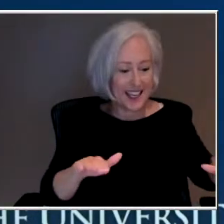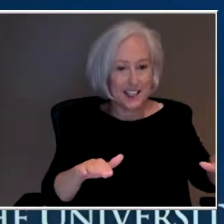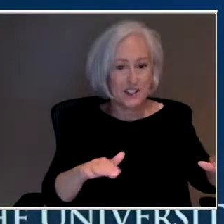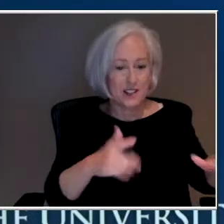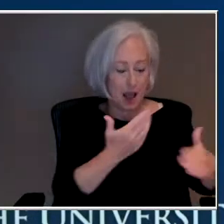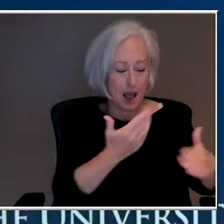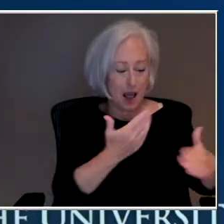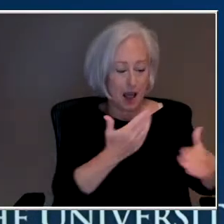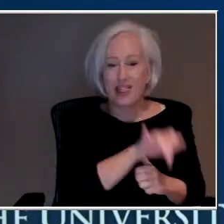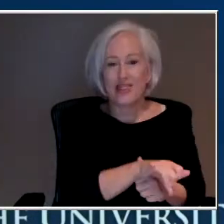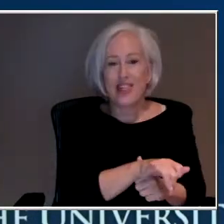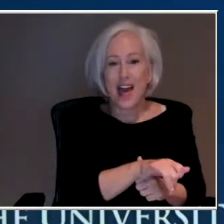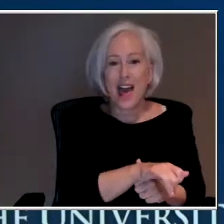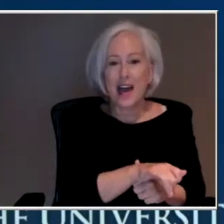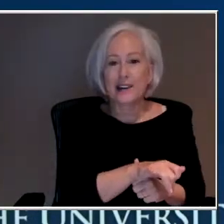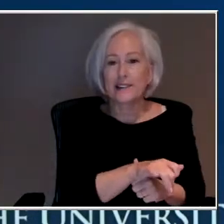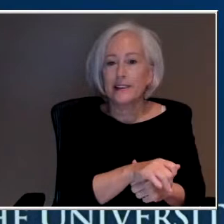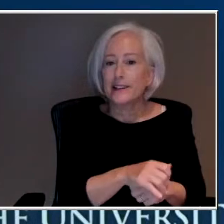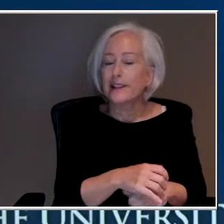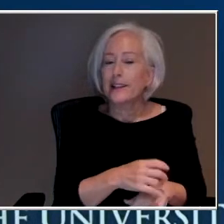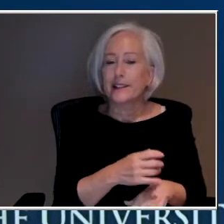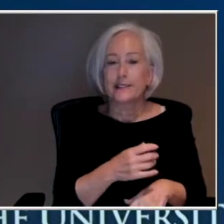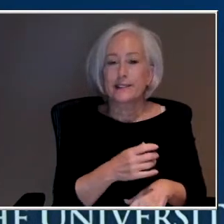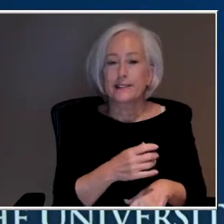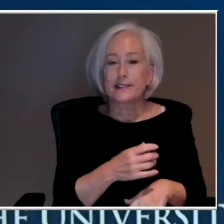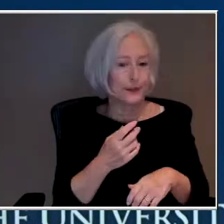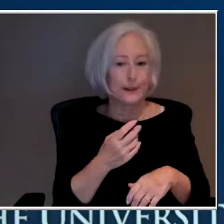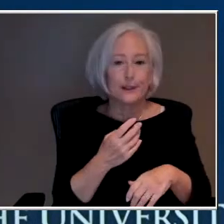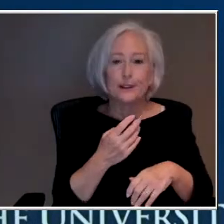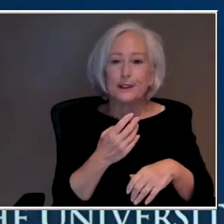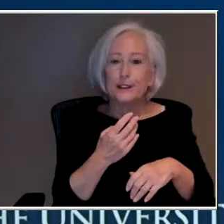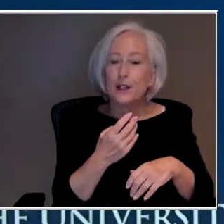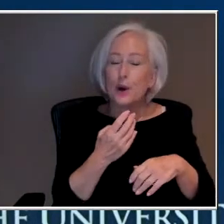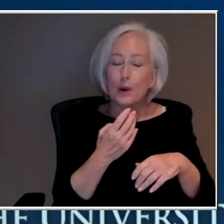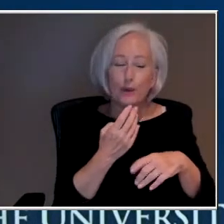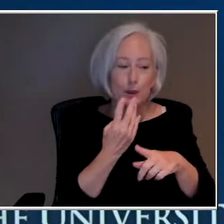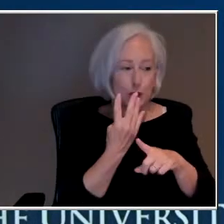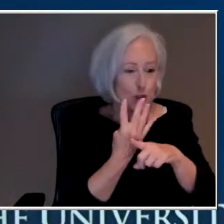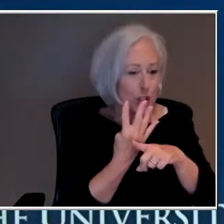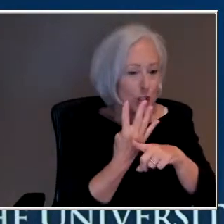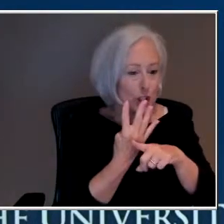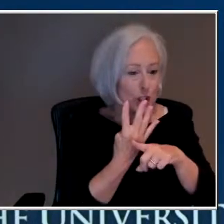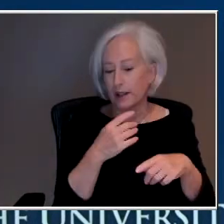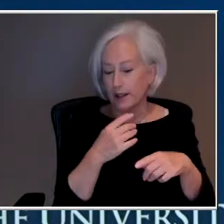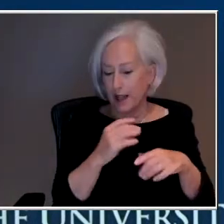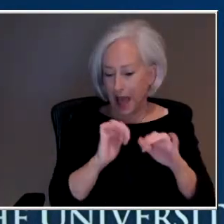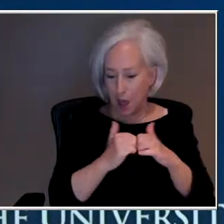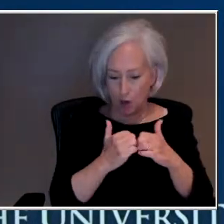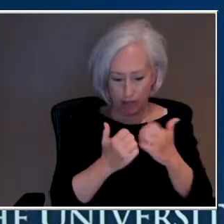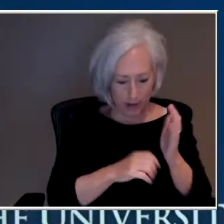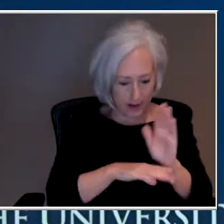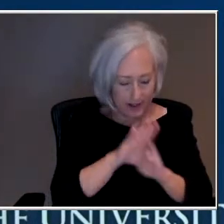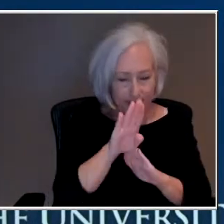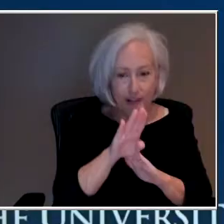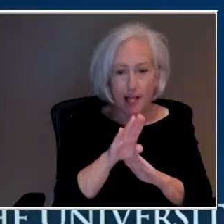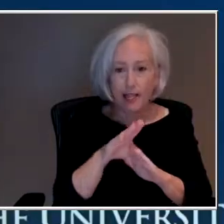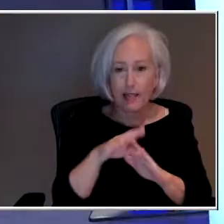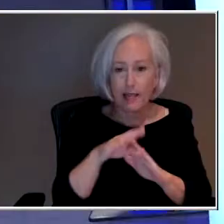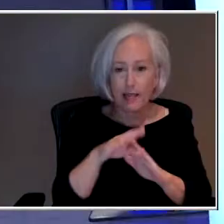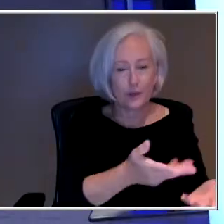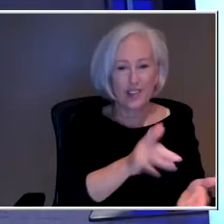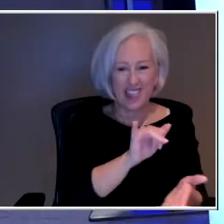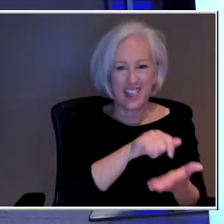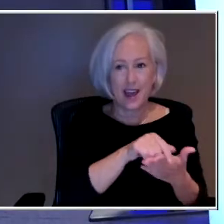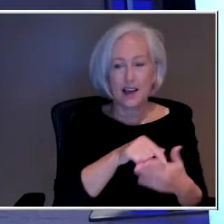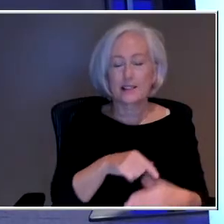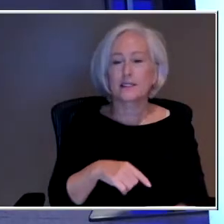in their genes, their genetic makeup, this is what's going to happen. And so for them, it's more recognizing it early and getting treatment early. Are there,